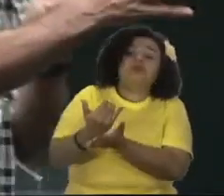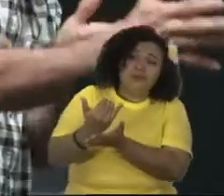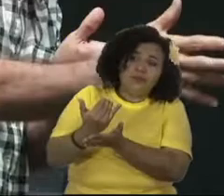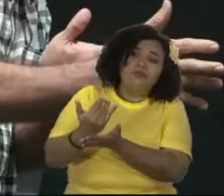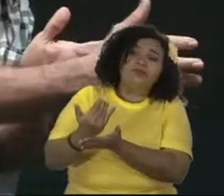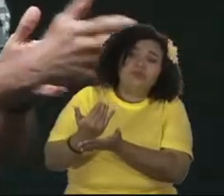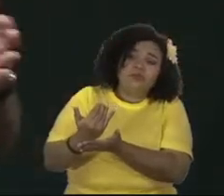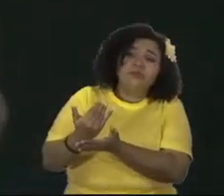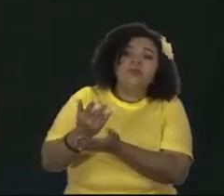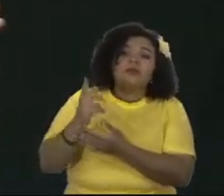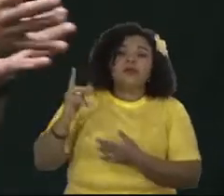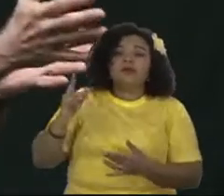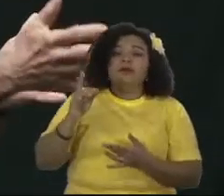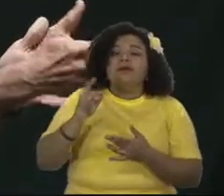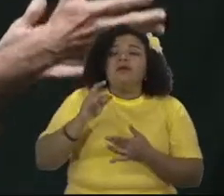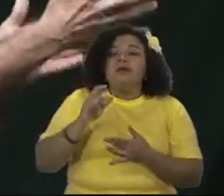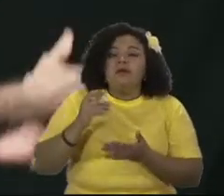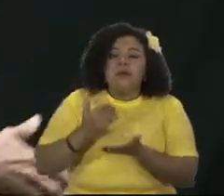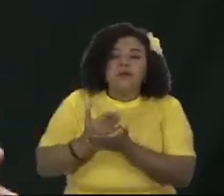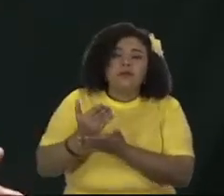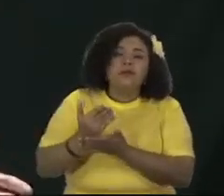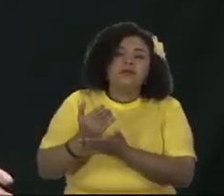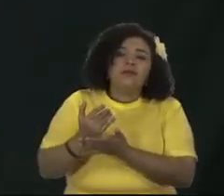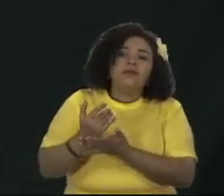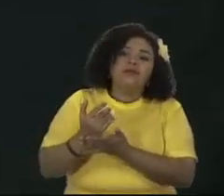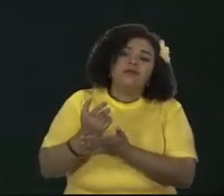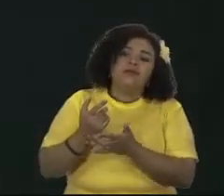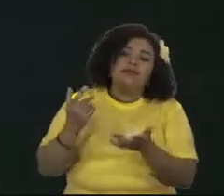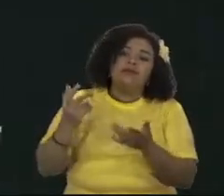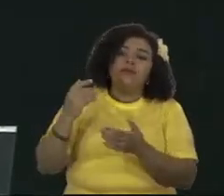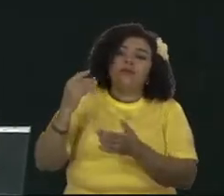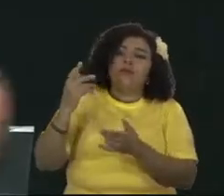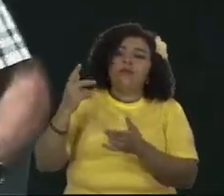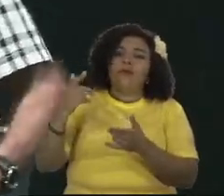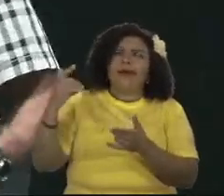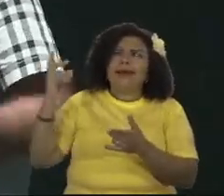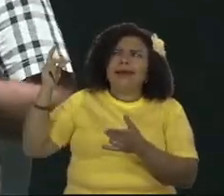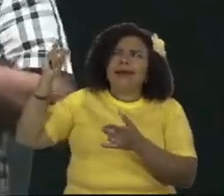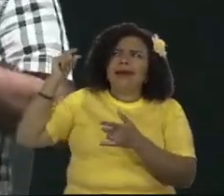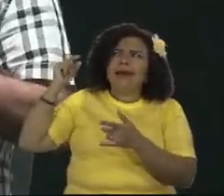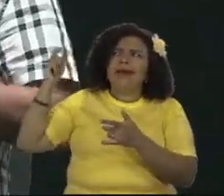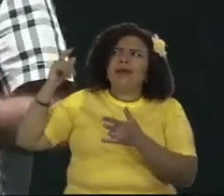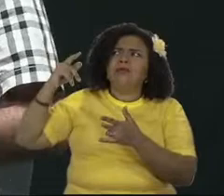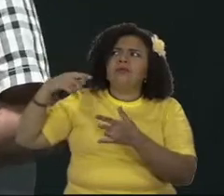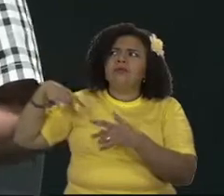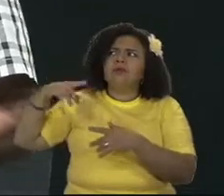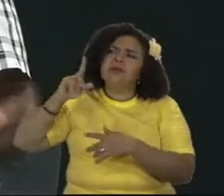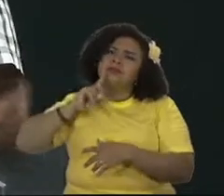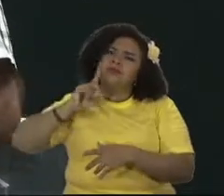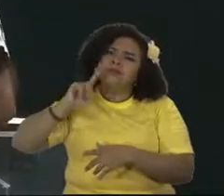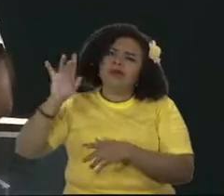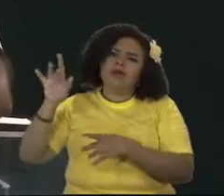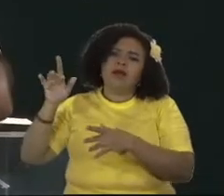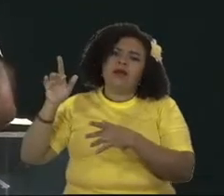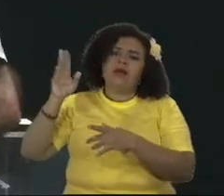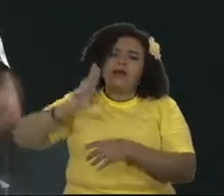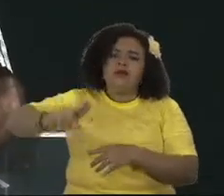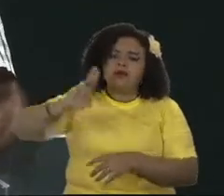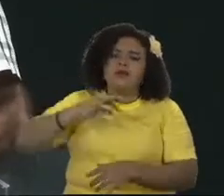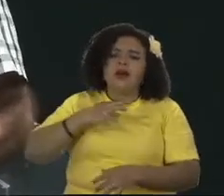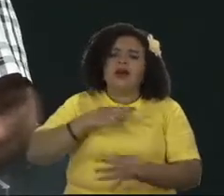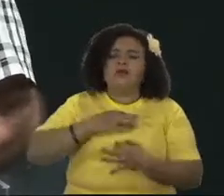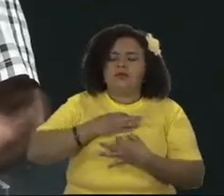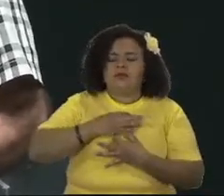England and then from America. Then it landed on Brazil, that where the